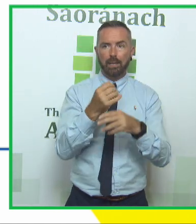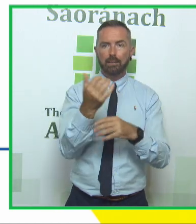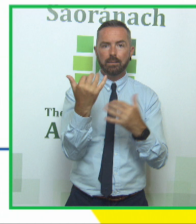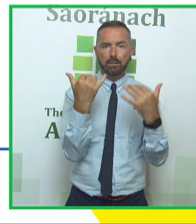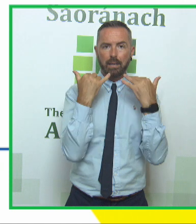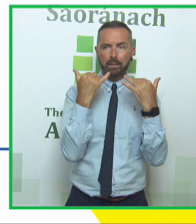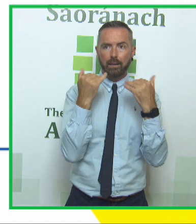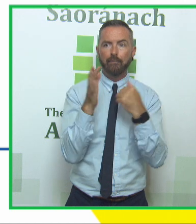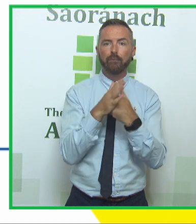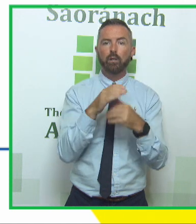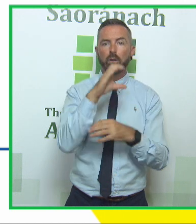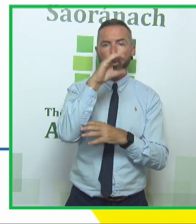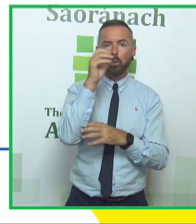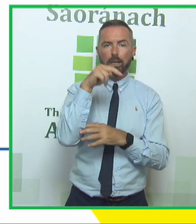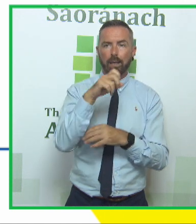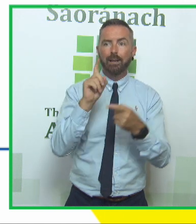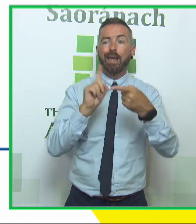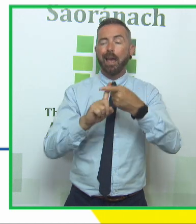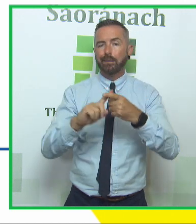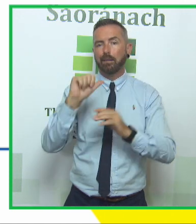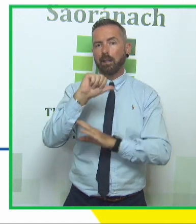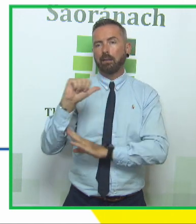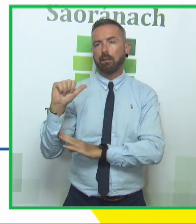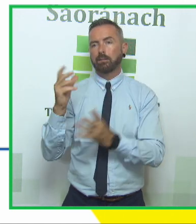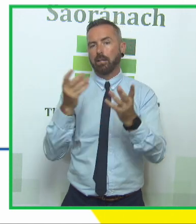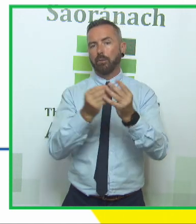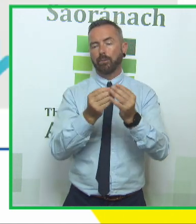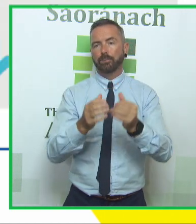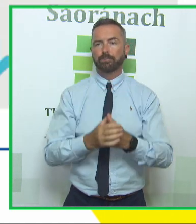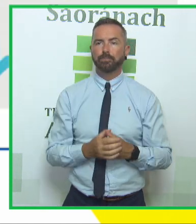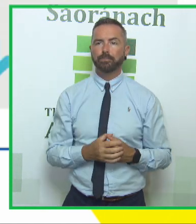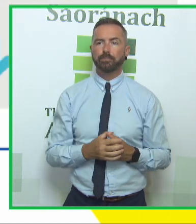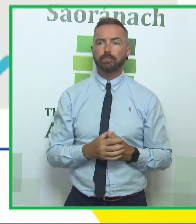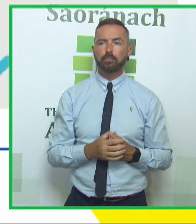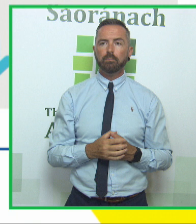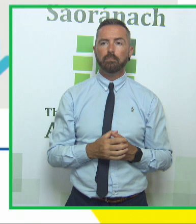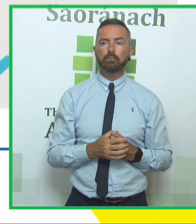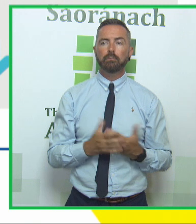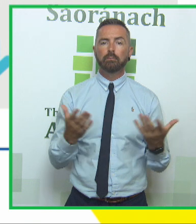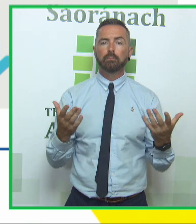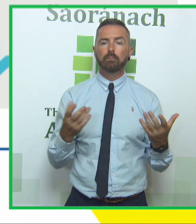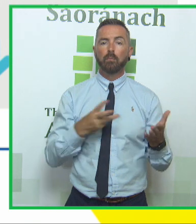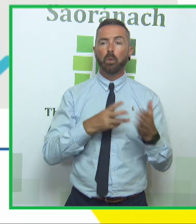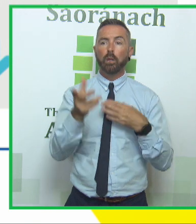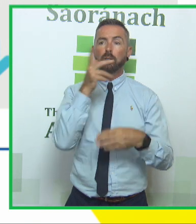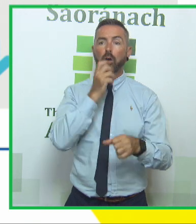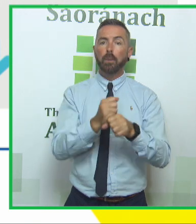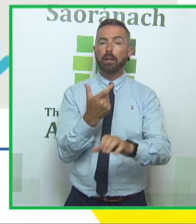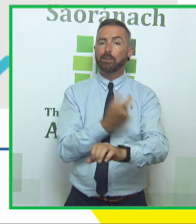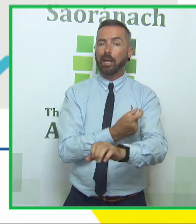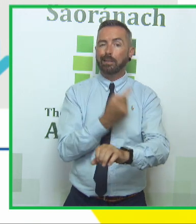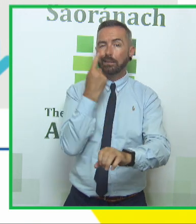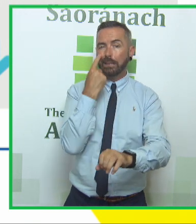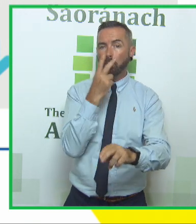is for cocaine plus alcohol. In terms of injecting, we see that 1 in 5 cases